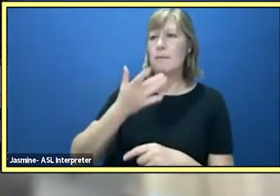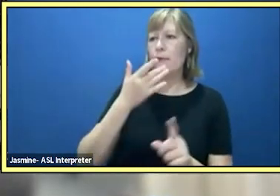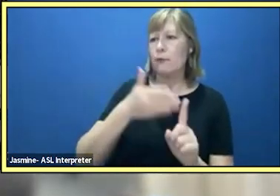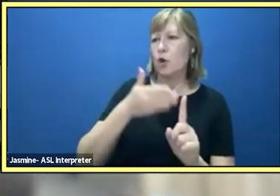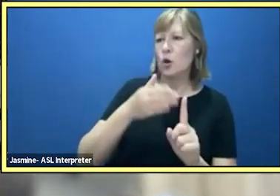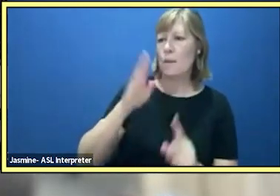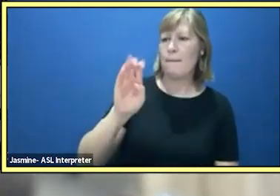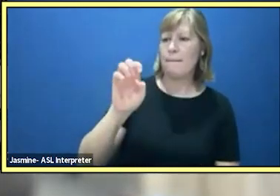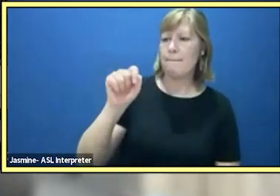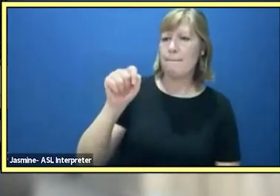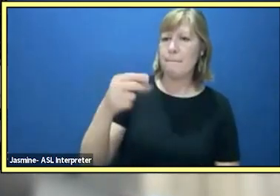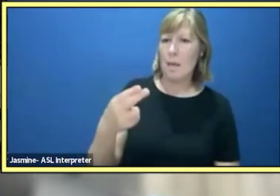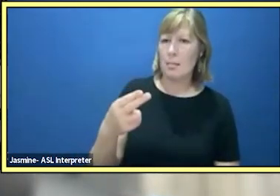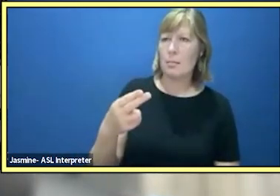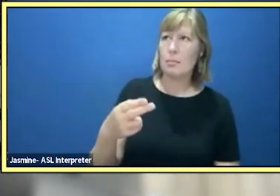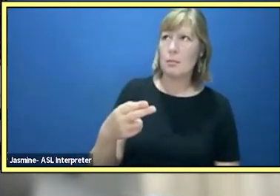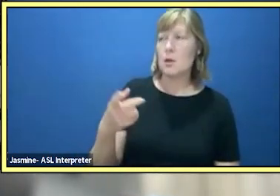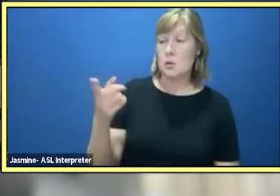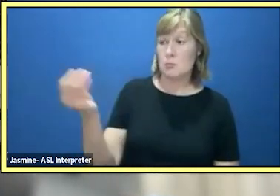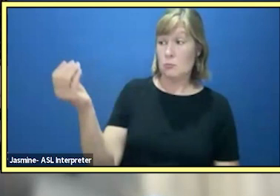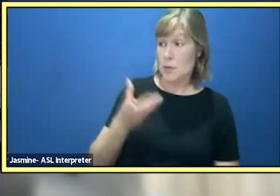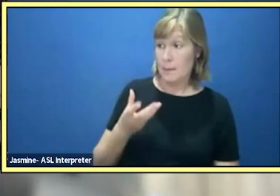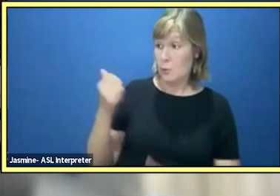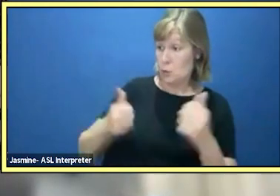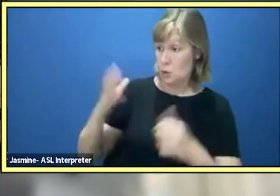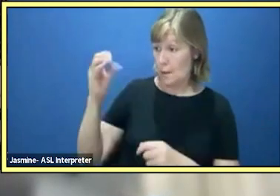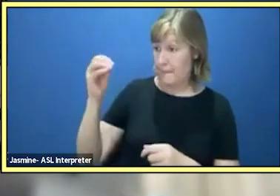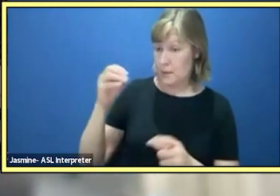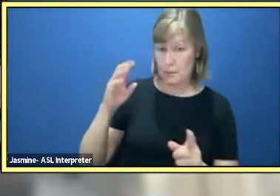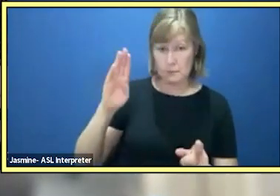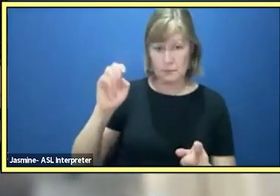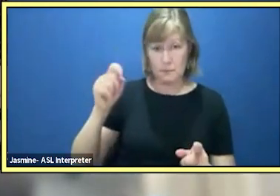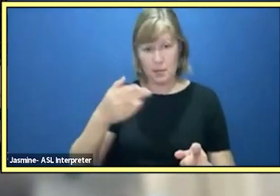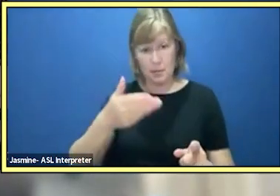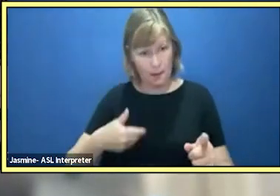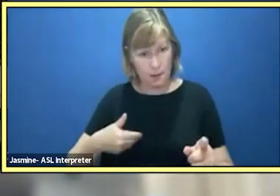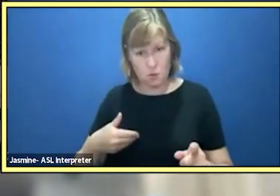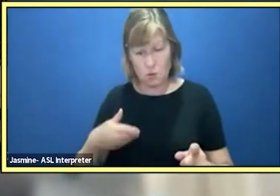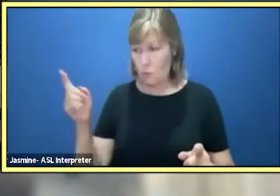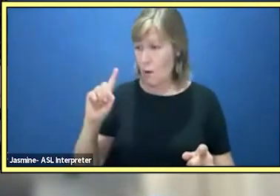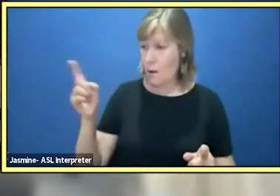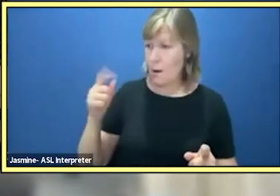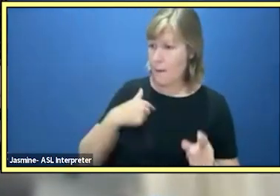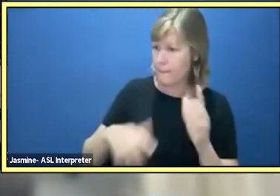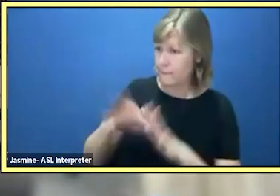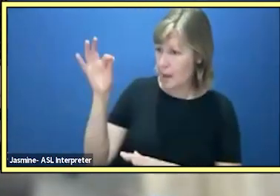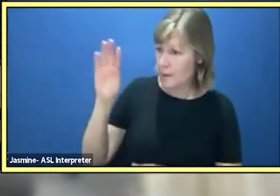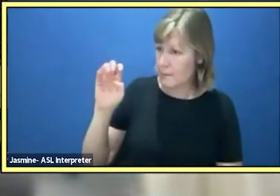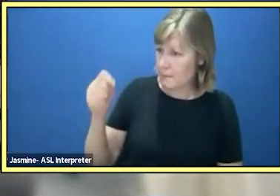by ABC Company, and now she can continue to provide services